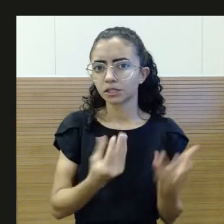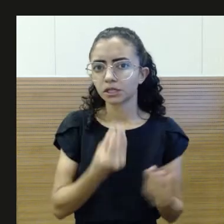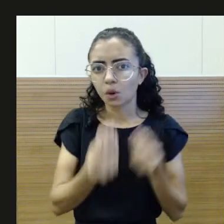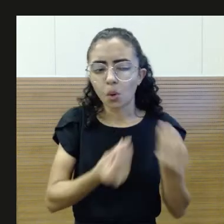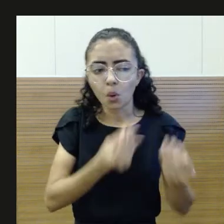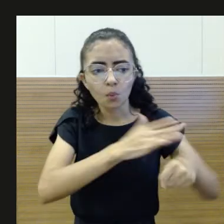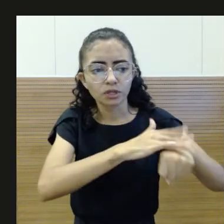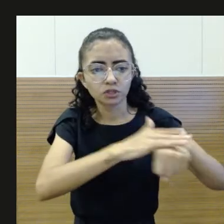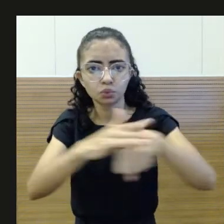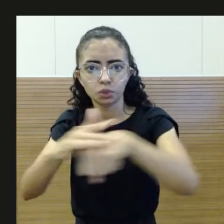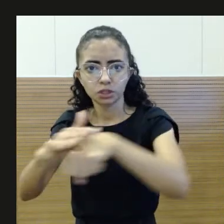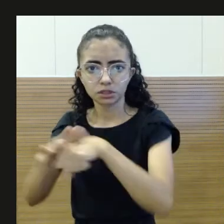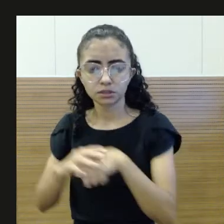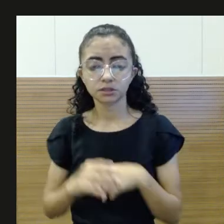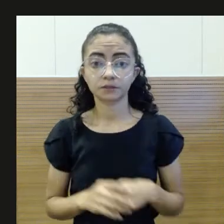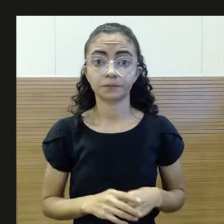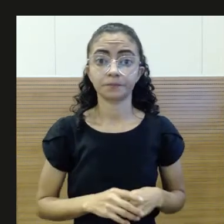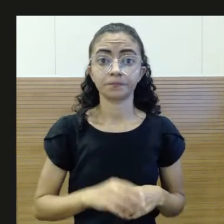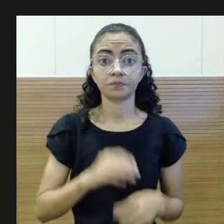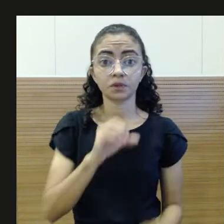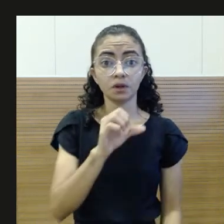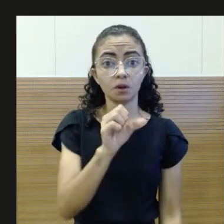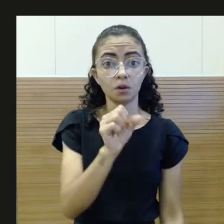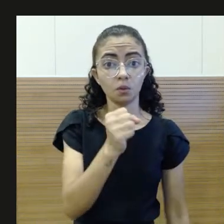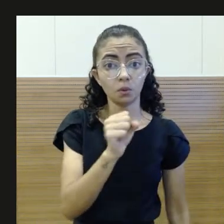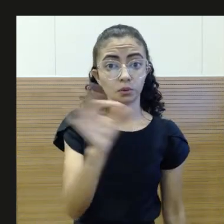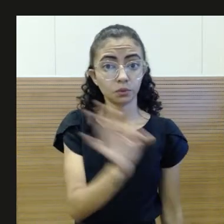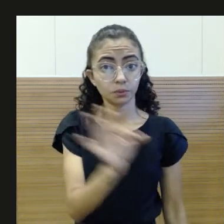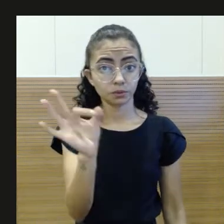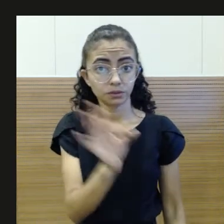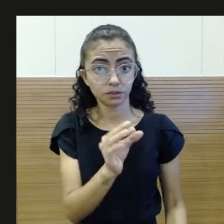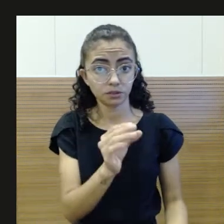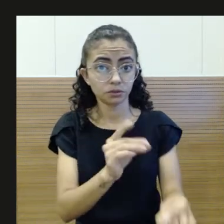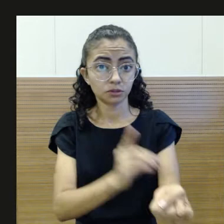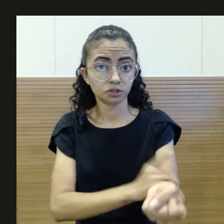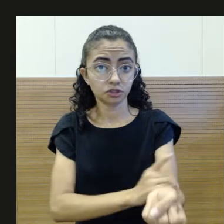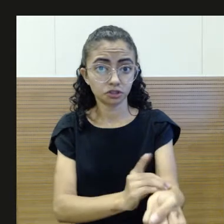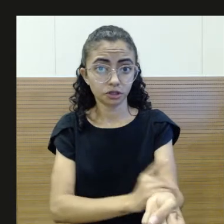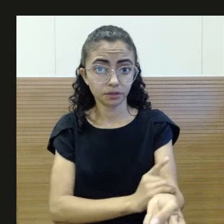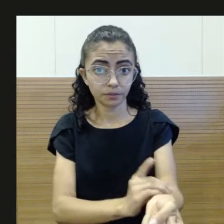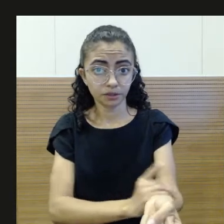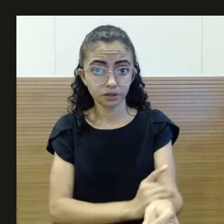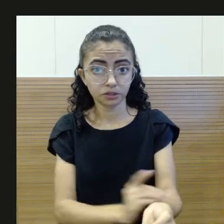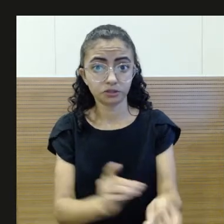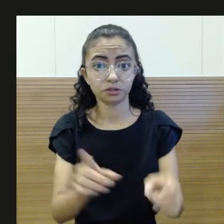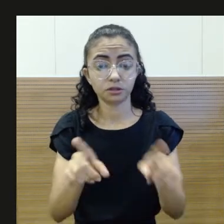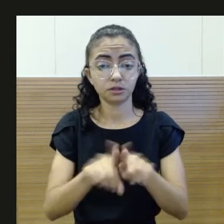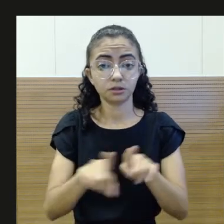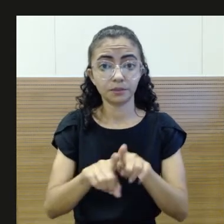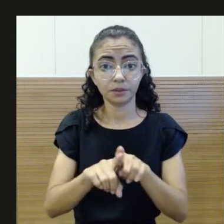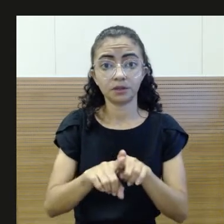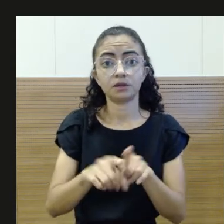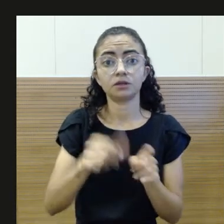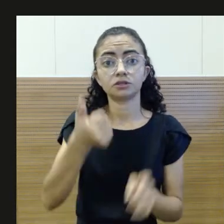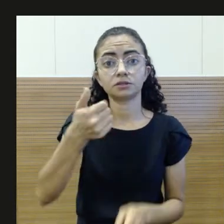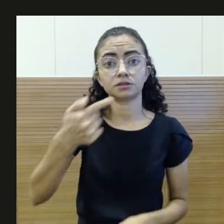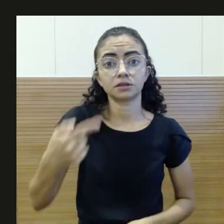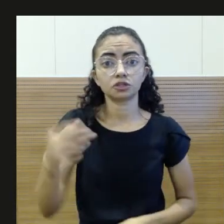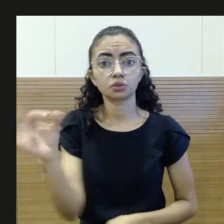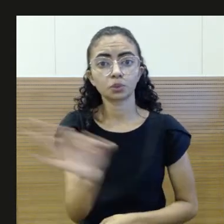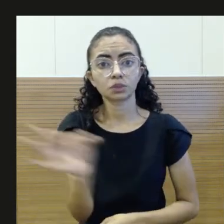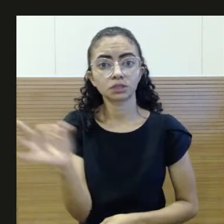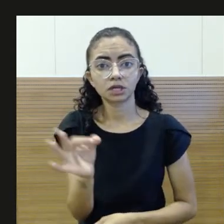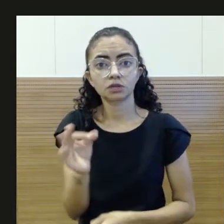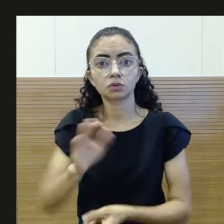takes on some principles and that reflect the debate previously carried out. One